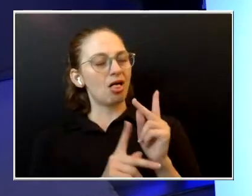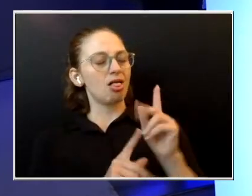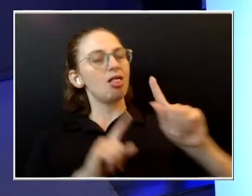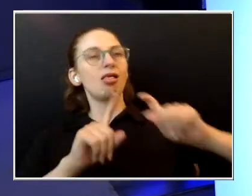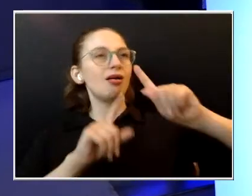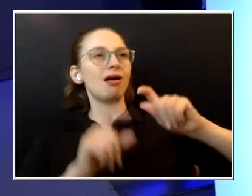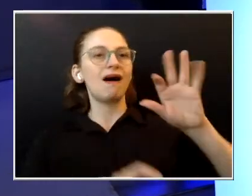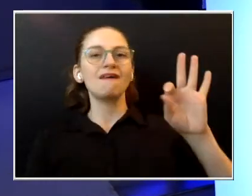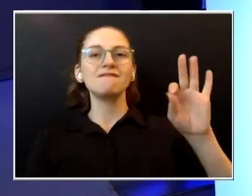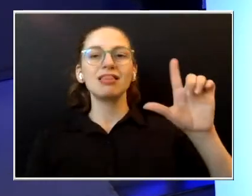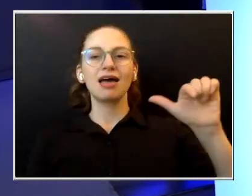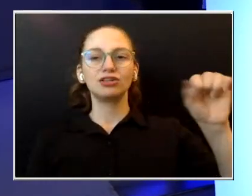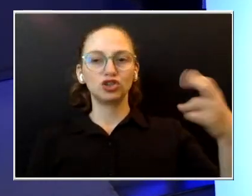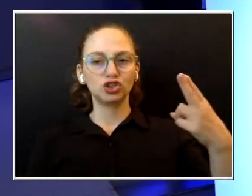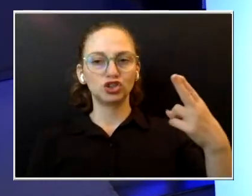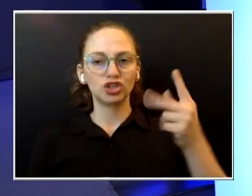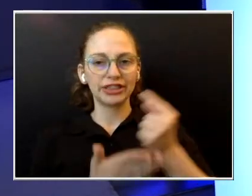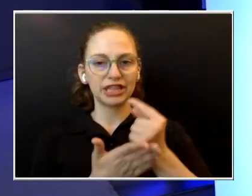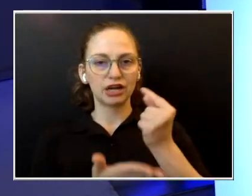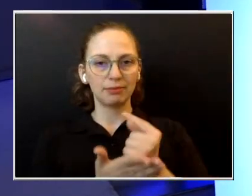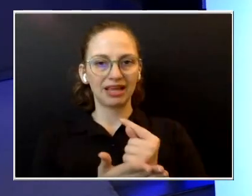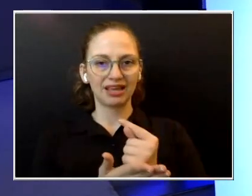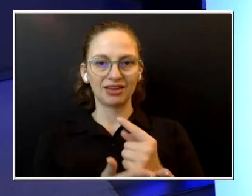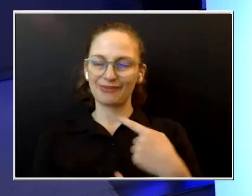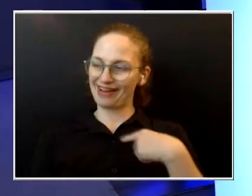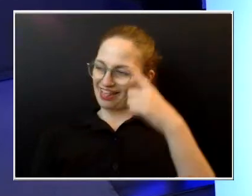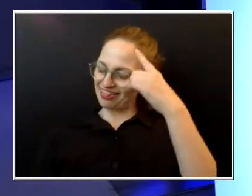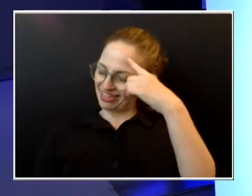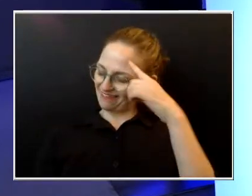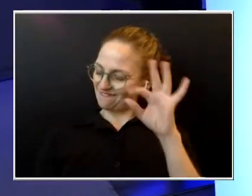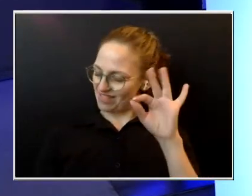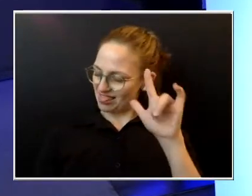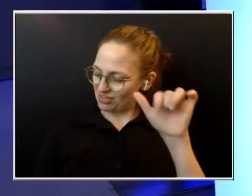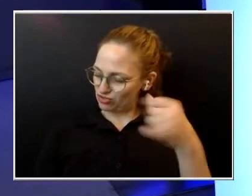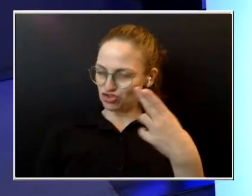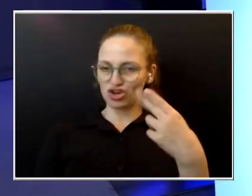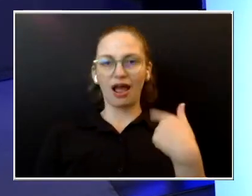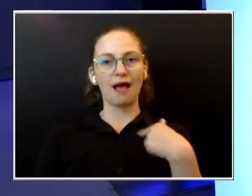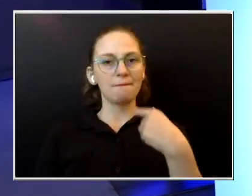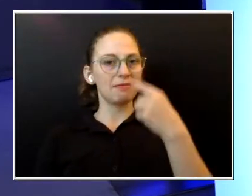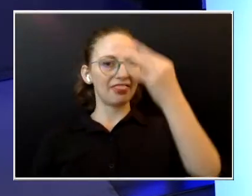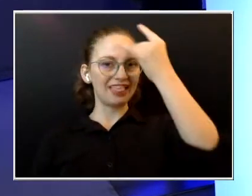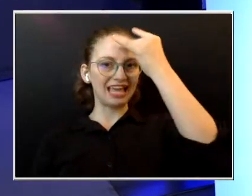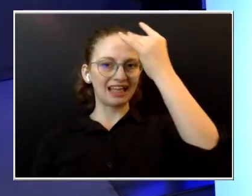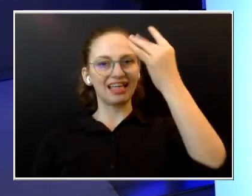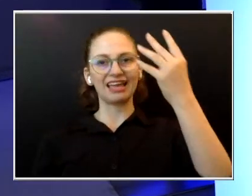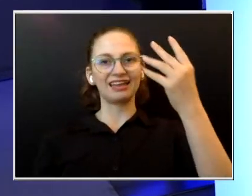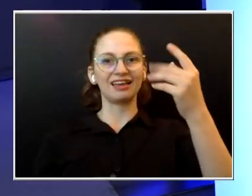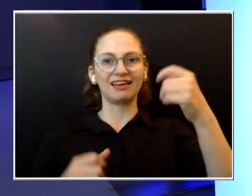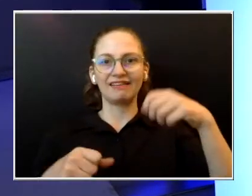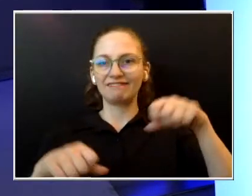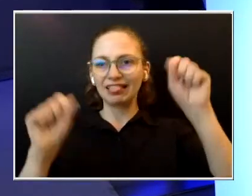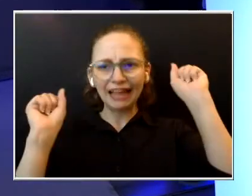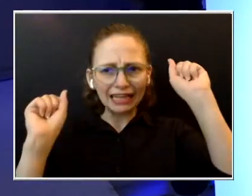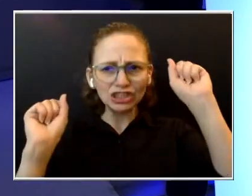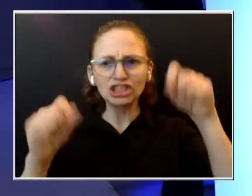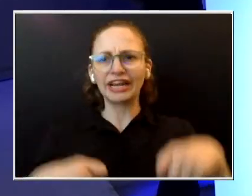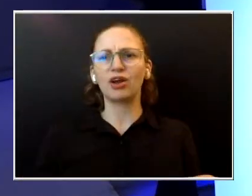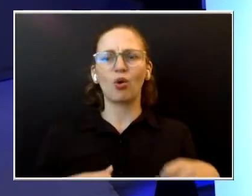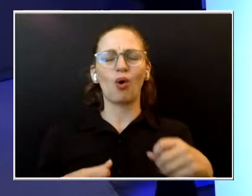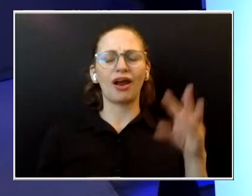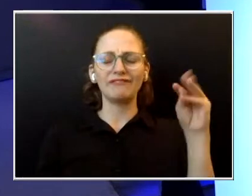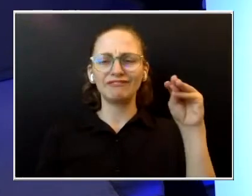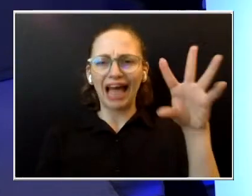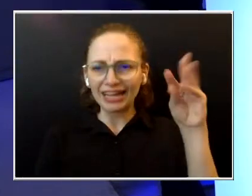when I think about flash, I think like Flash Gordon, or those people who flash themselves on football games, stuff like that. So what is flash therapy? So